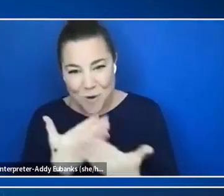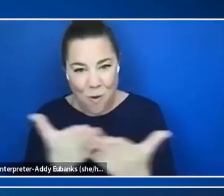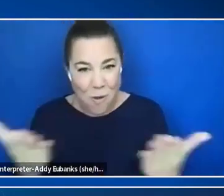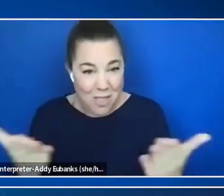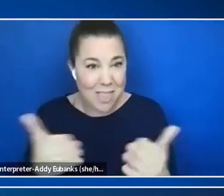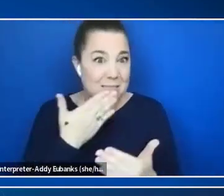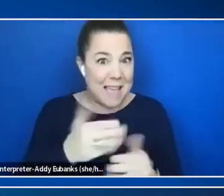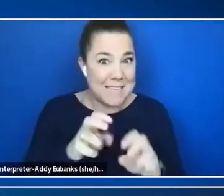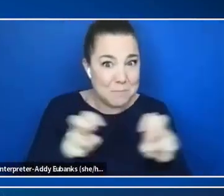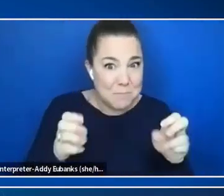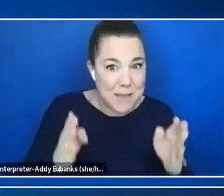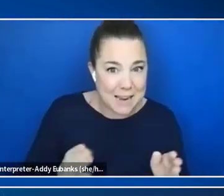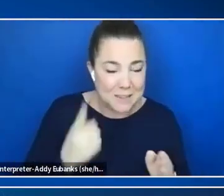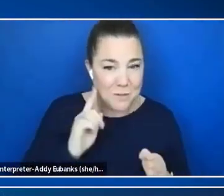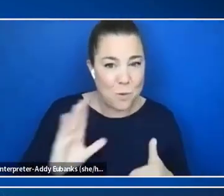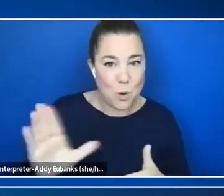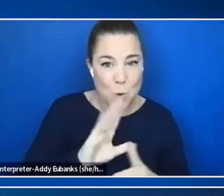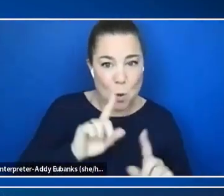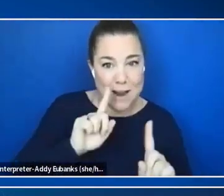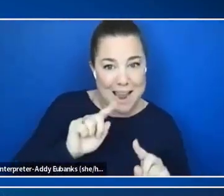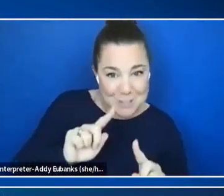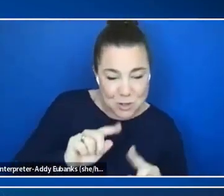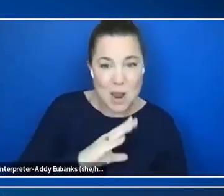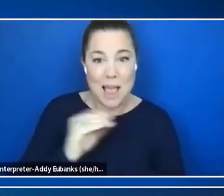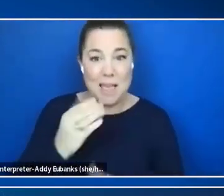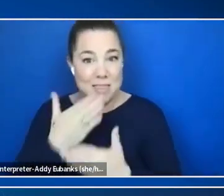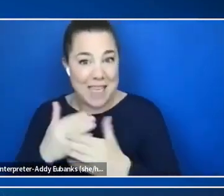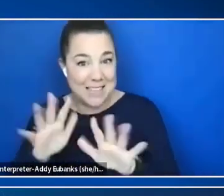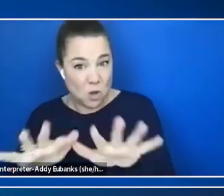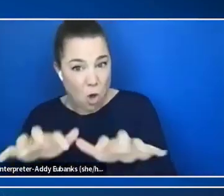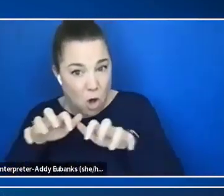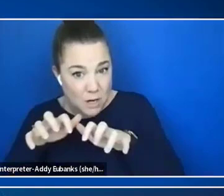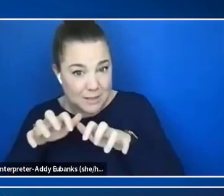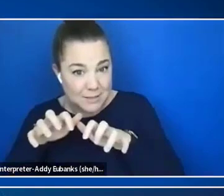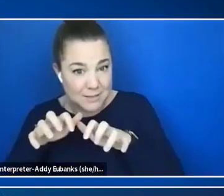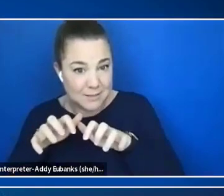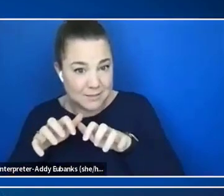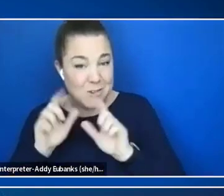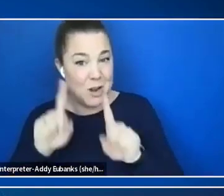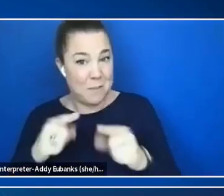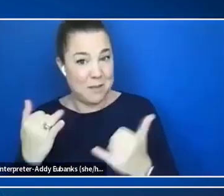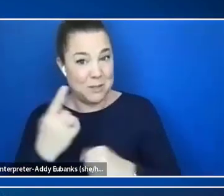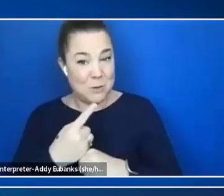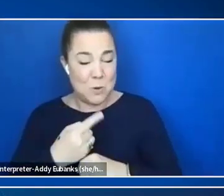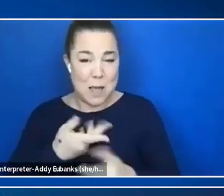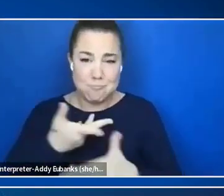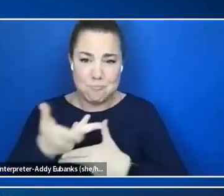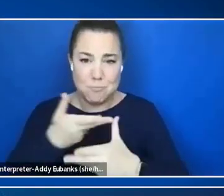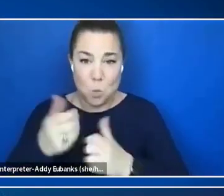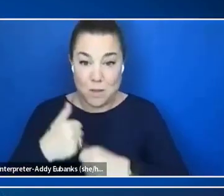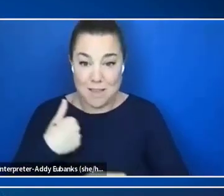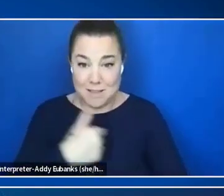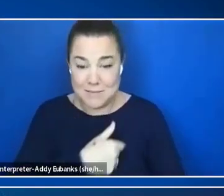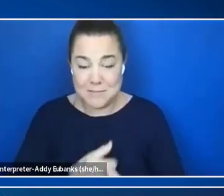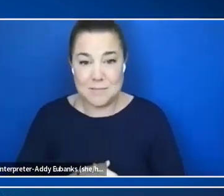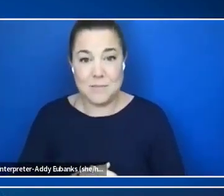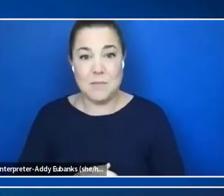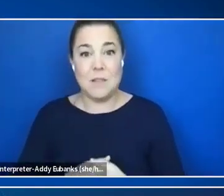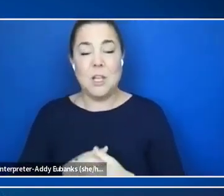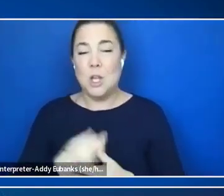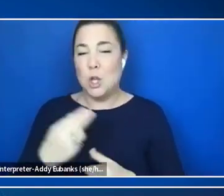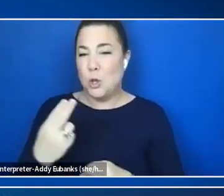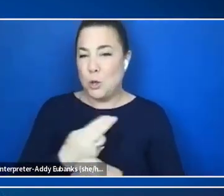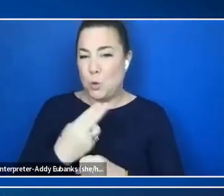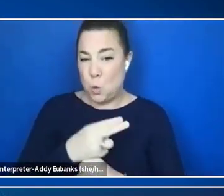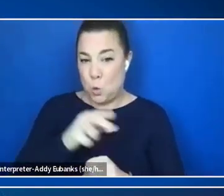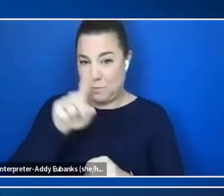for your answers, and thank you to our audience for their questions and for the engagement. We're going to be using the questions that